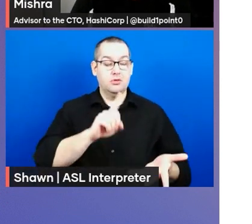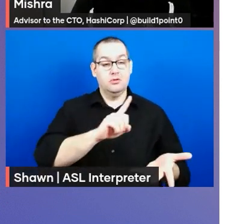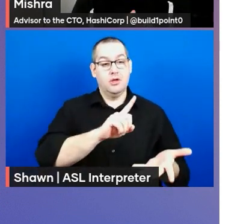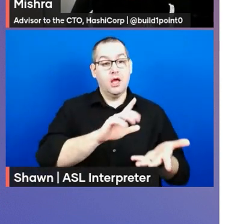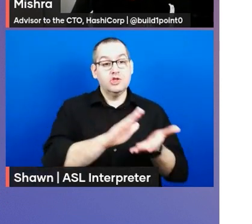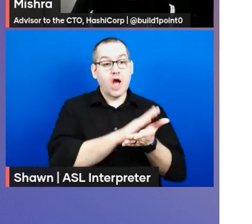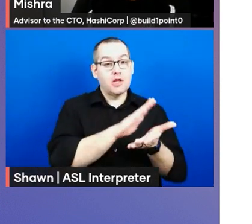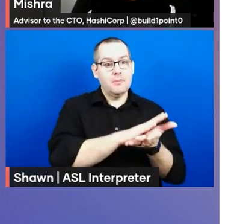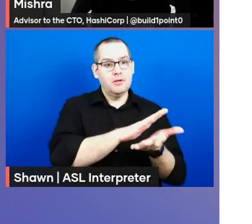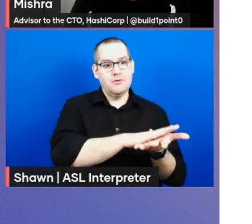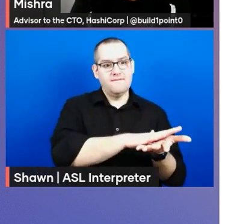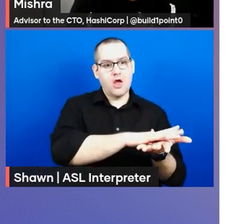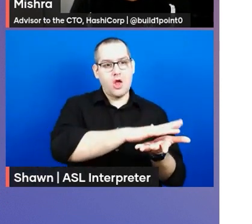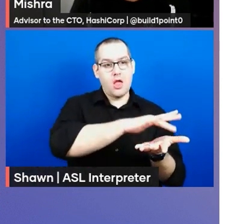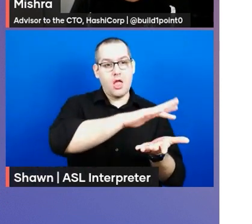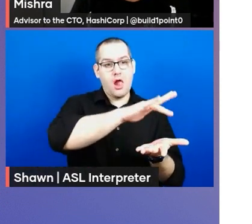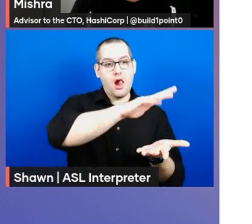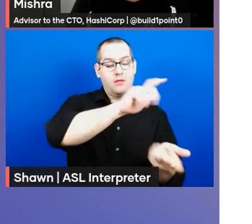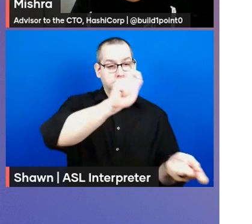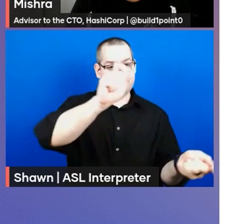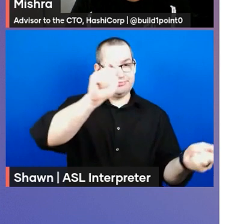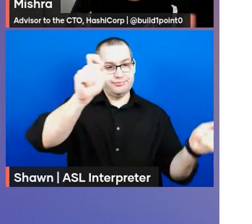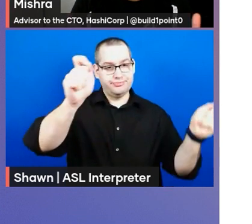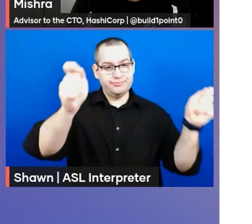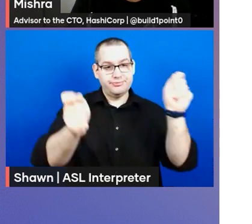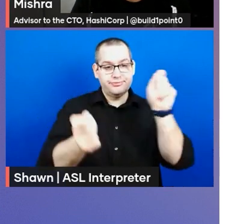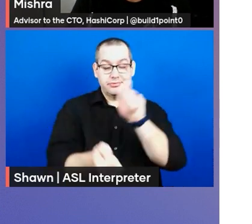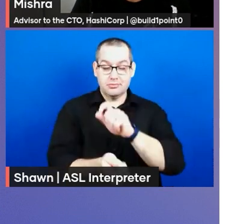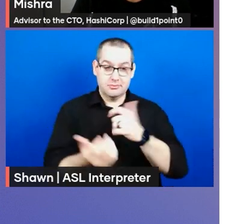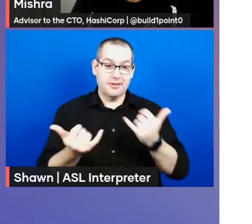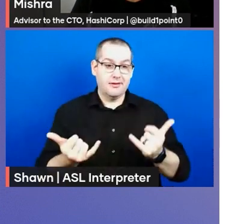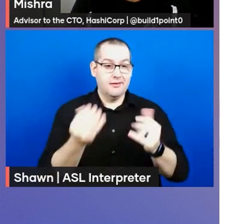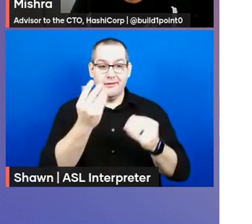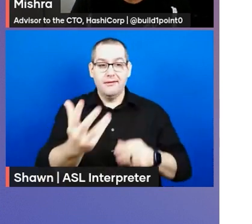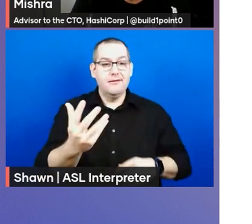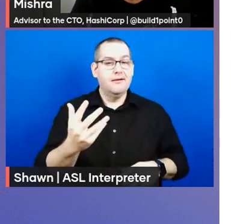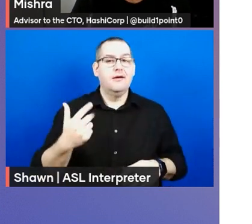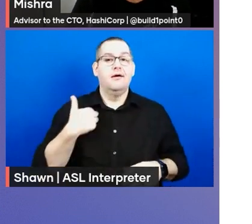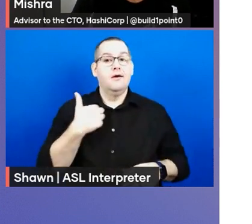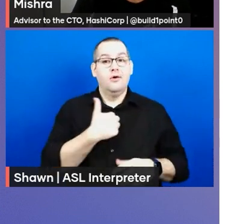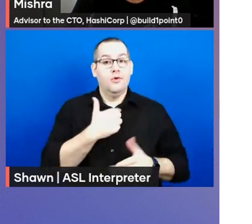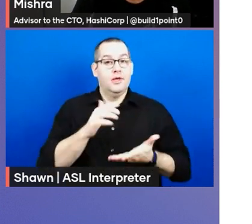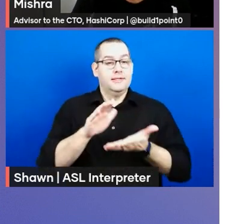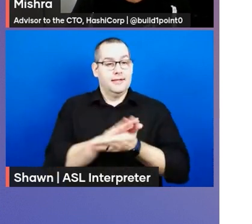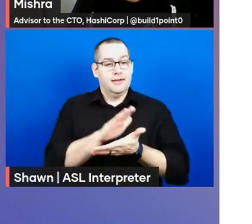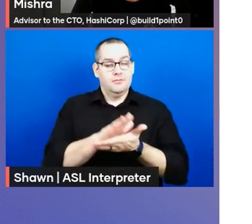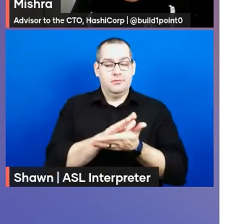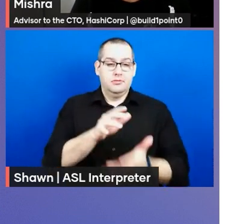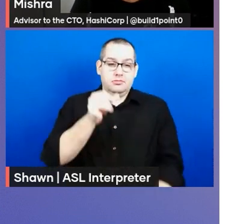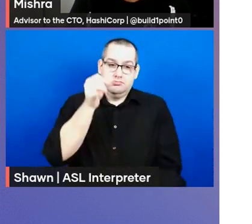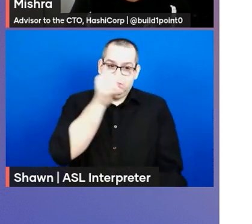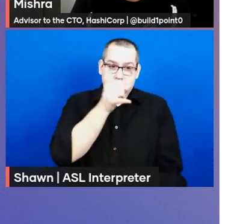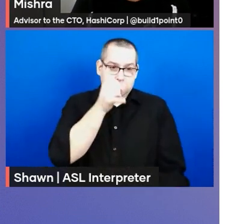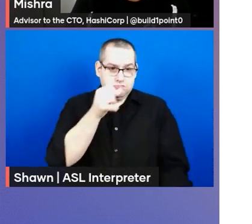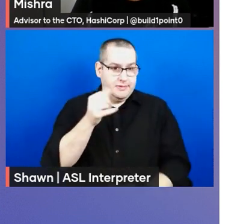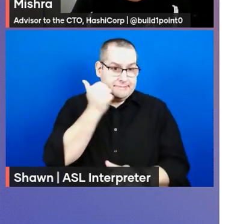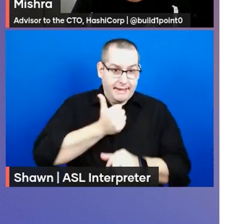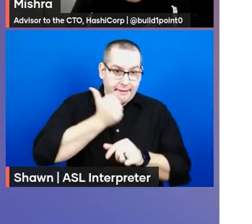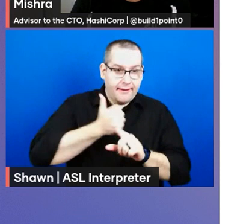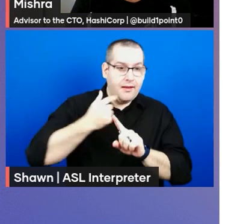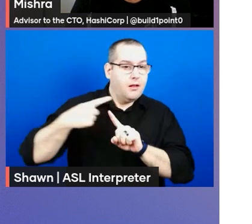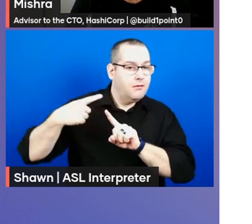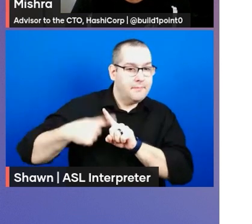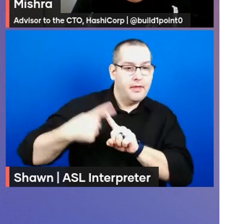have changed. So we've now, we now produce a lot of documents on a daily basis, monthly basis. These